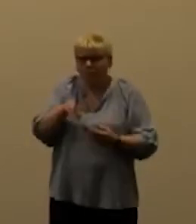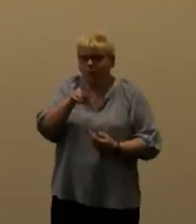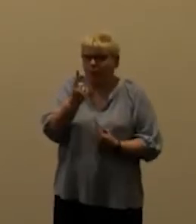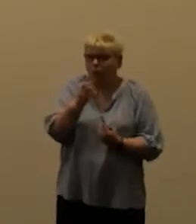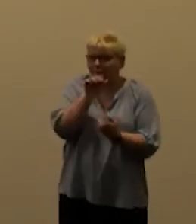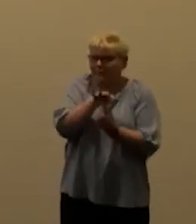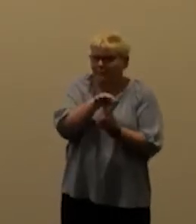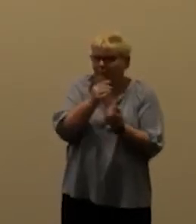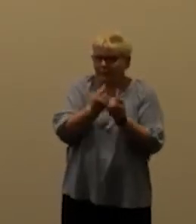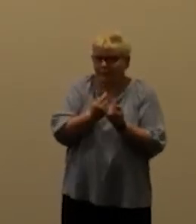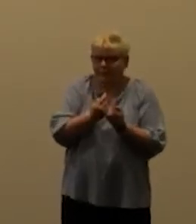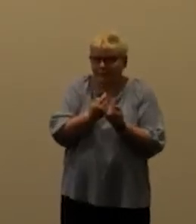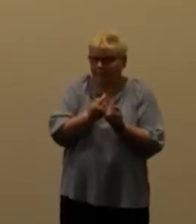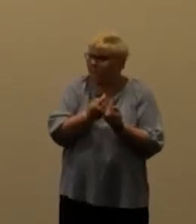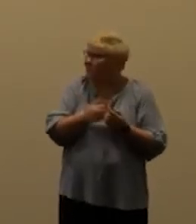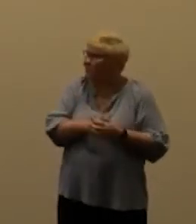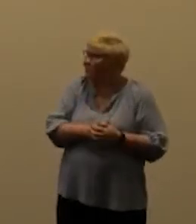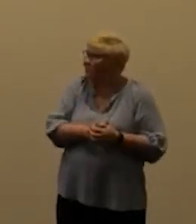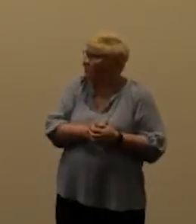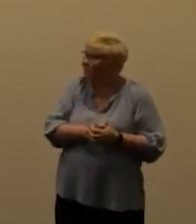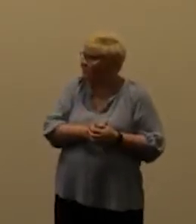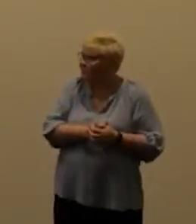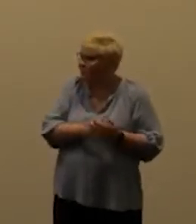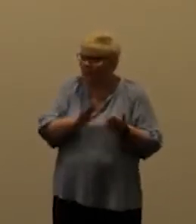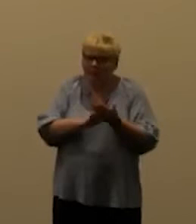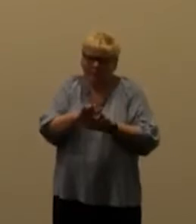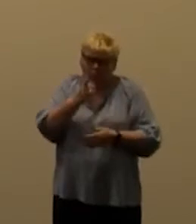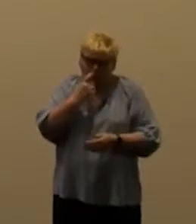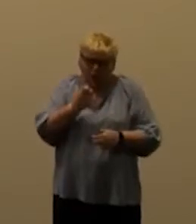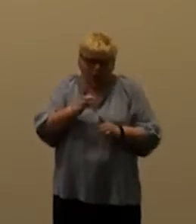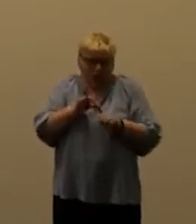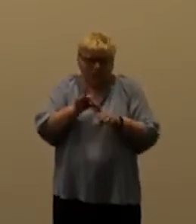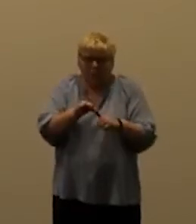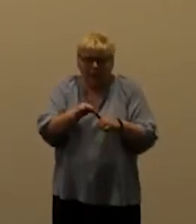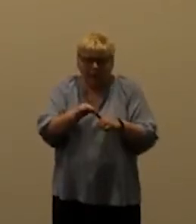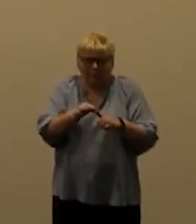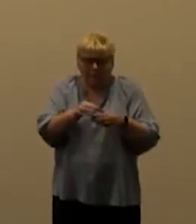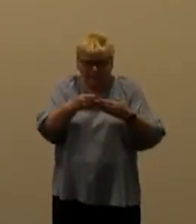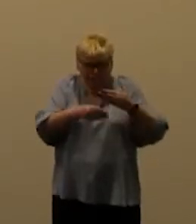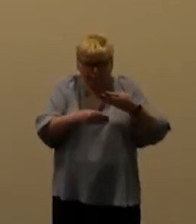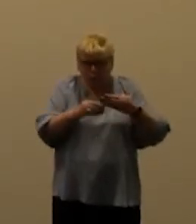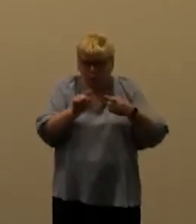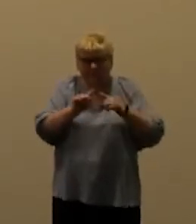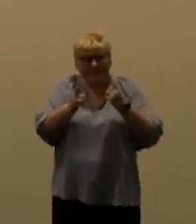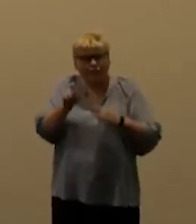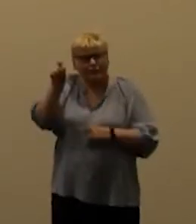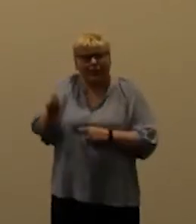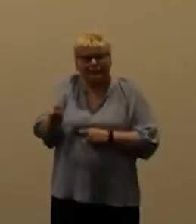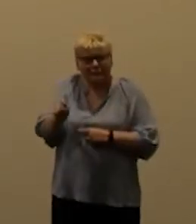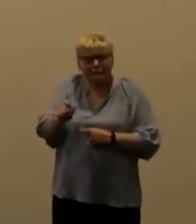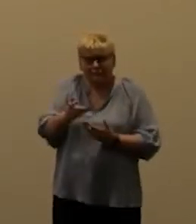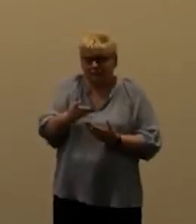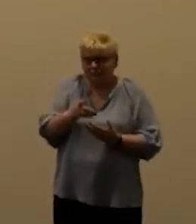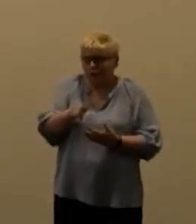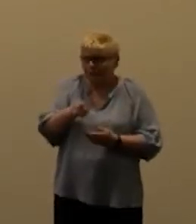in terms of getting that consistency. We can easily, you know, apply a bunch of settings to a different tenant. And again, this gets